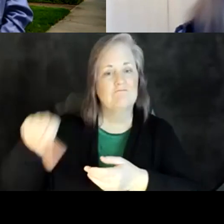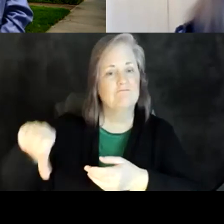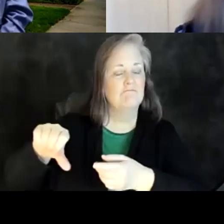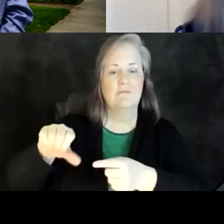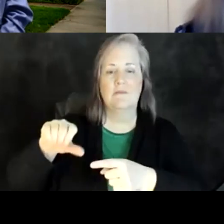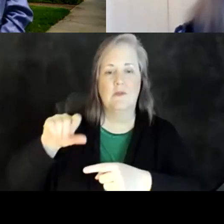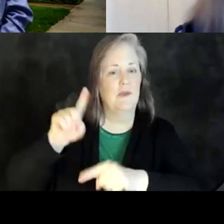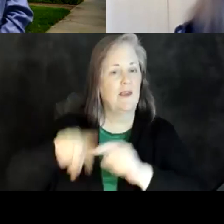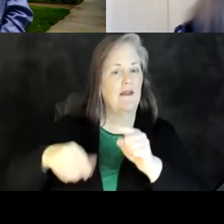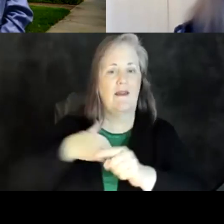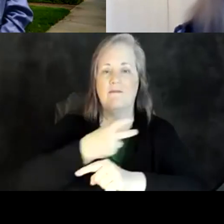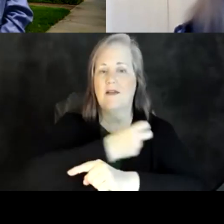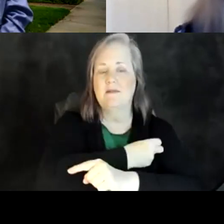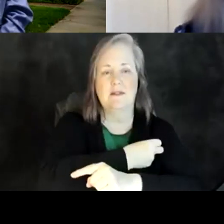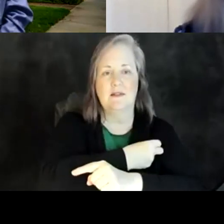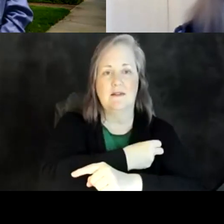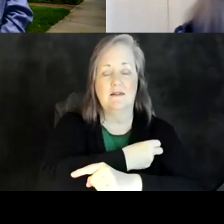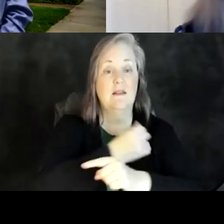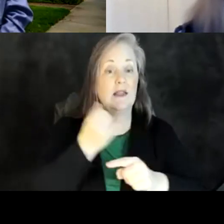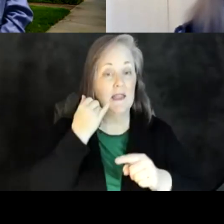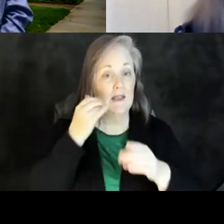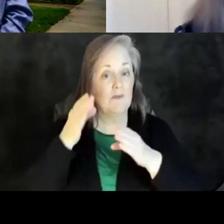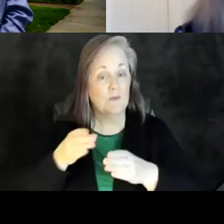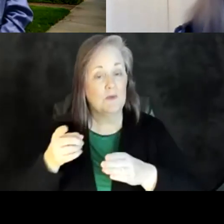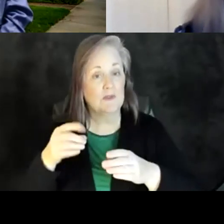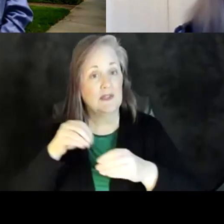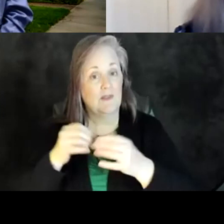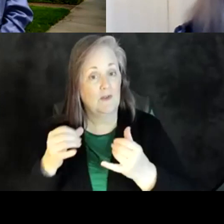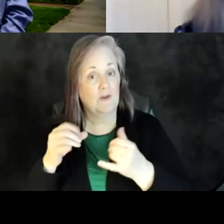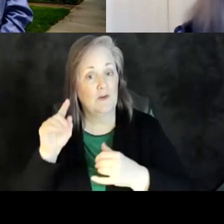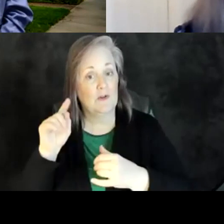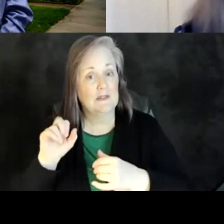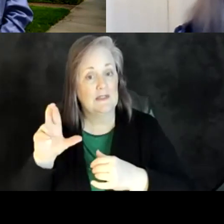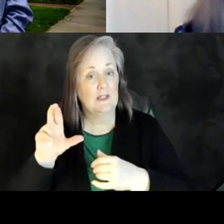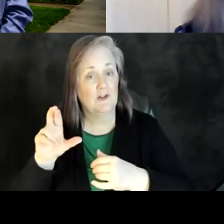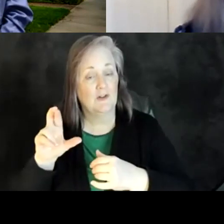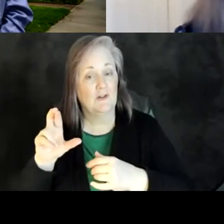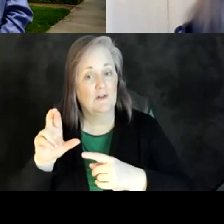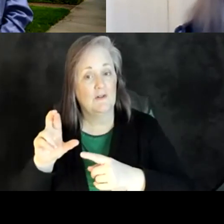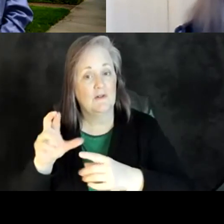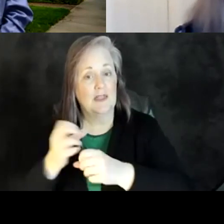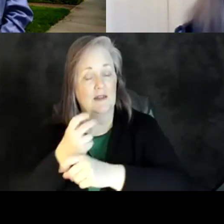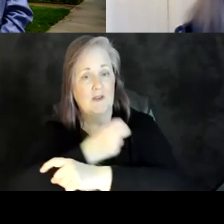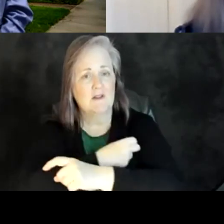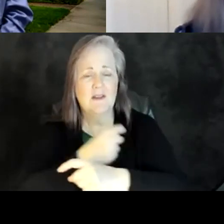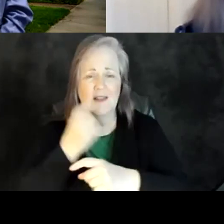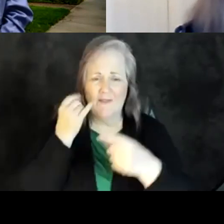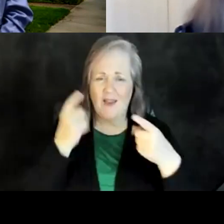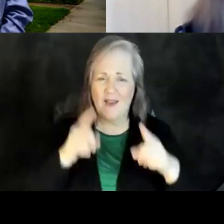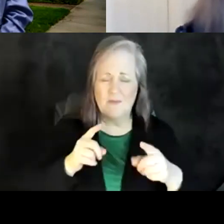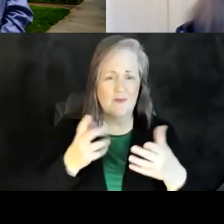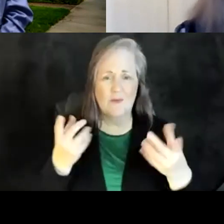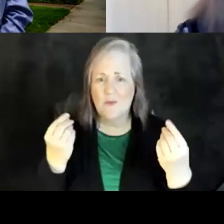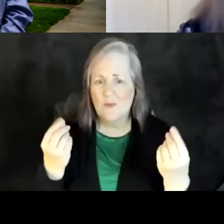vaccine, even if the individual falls within the current tier that is being vaccinated? And if that does happen, what